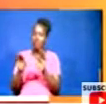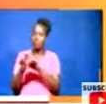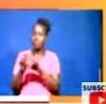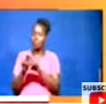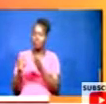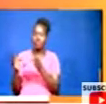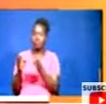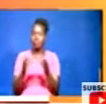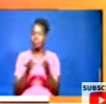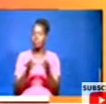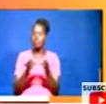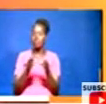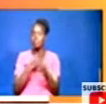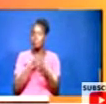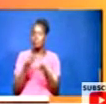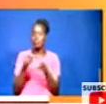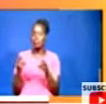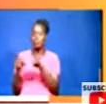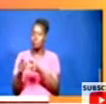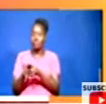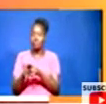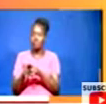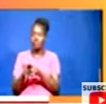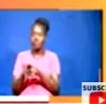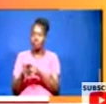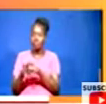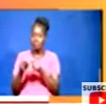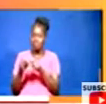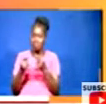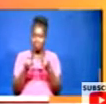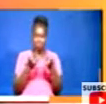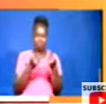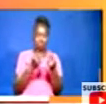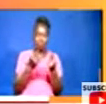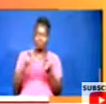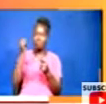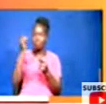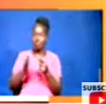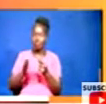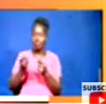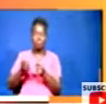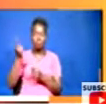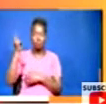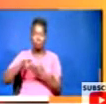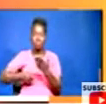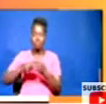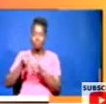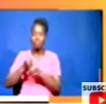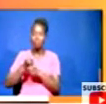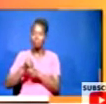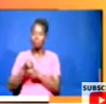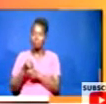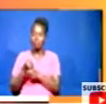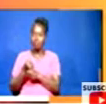it. And at the same time, unpacking it for Kenyans to understand what he is going to deliver. And